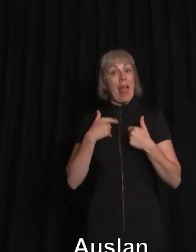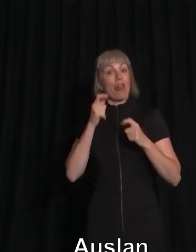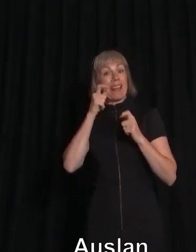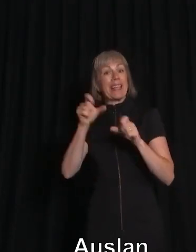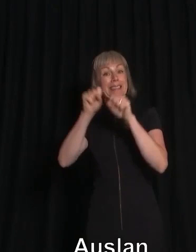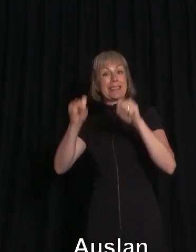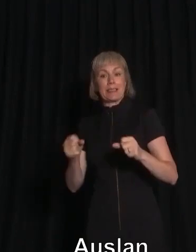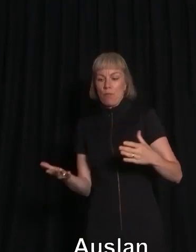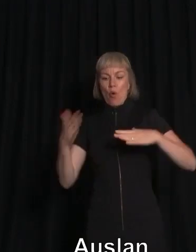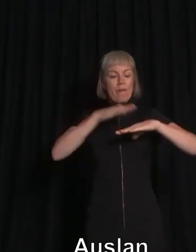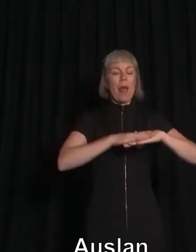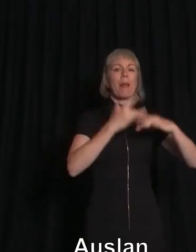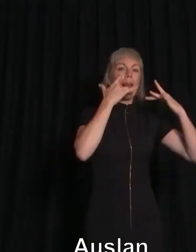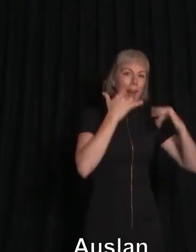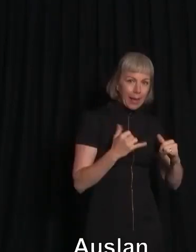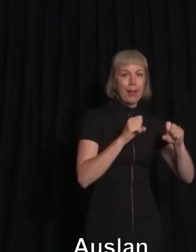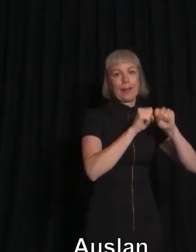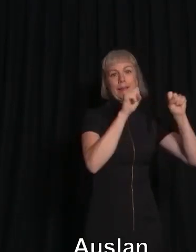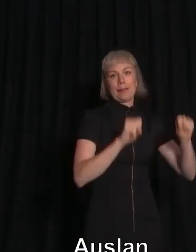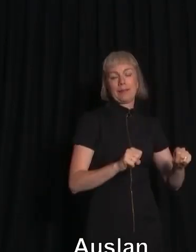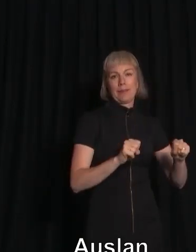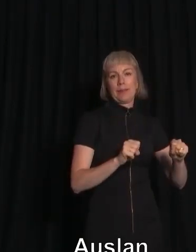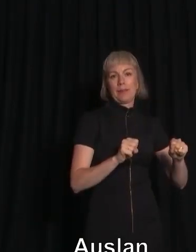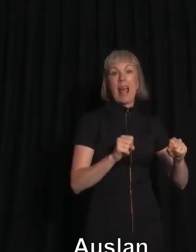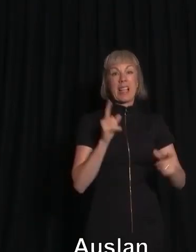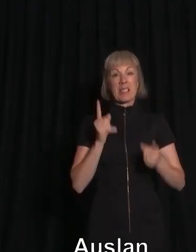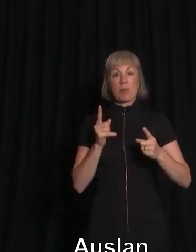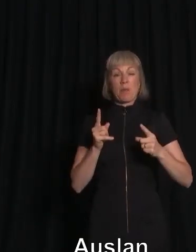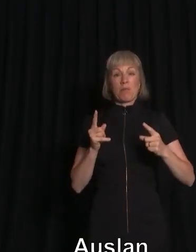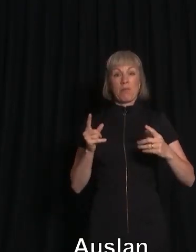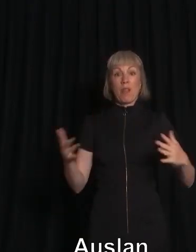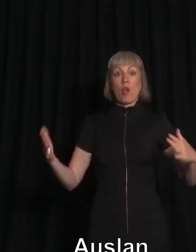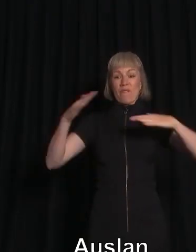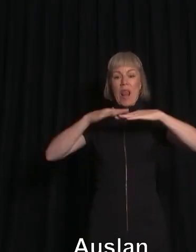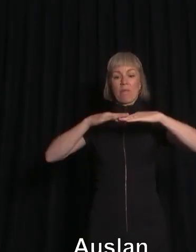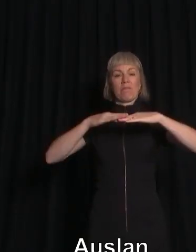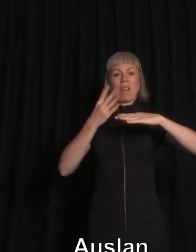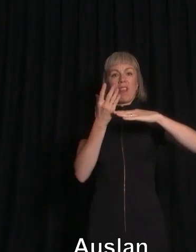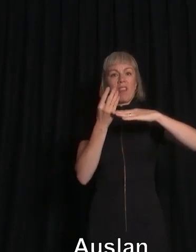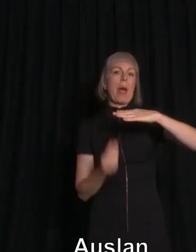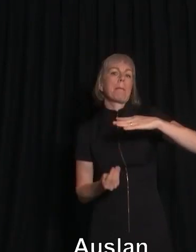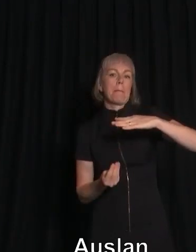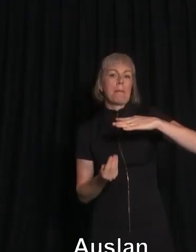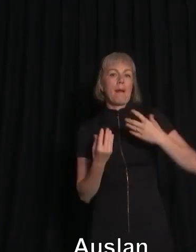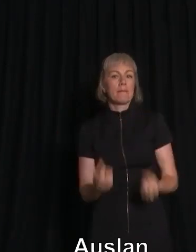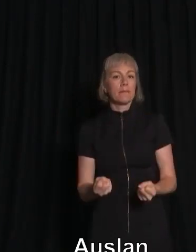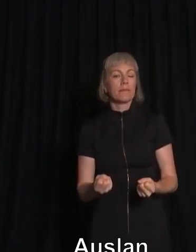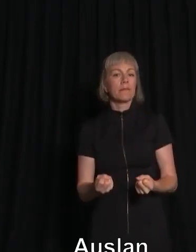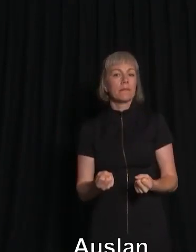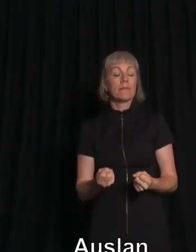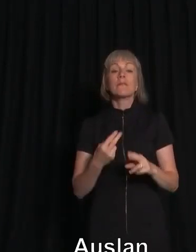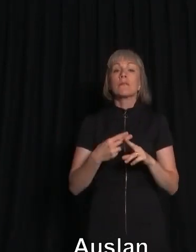is often where a lot of the schisms start to appear. When it comes to legal gender recognition, there is still